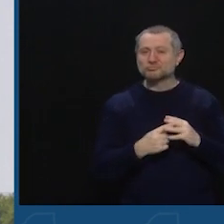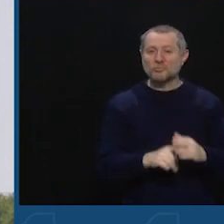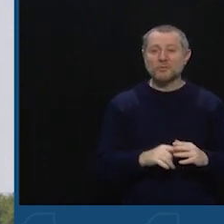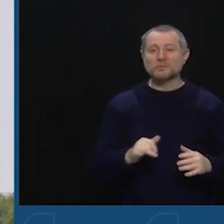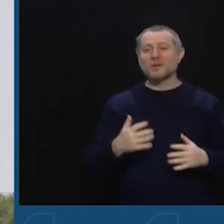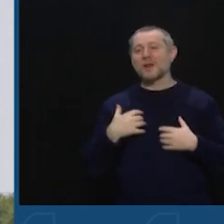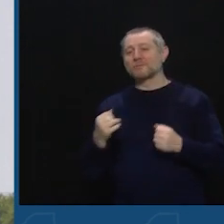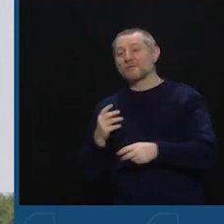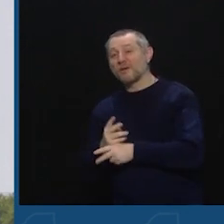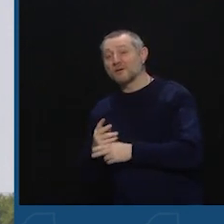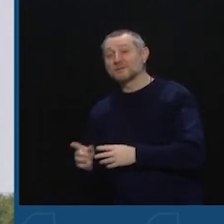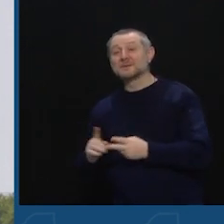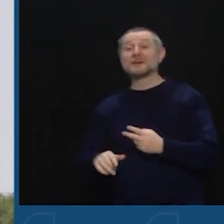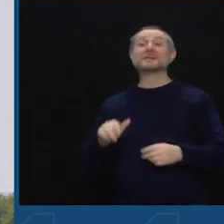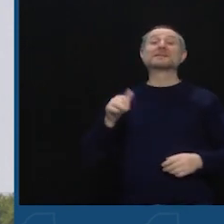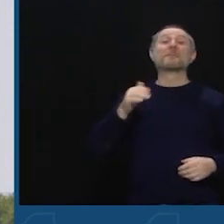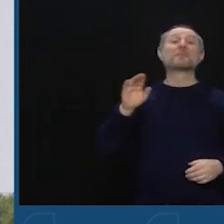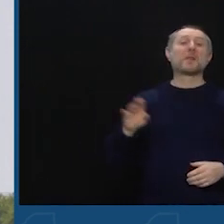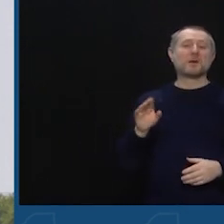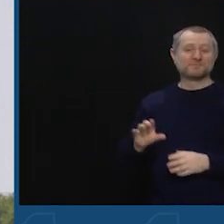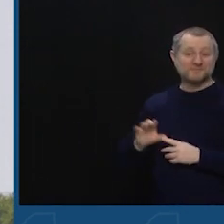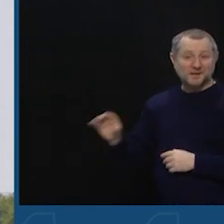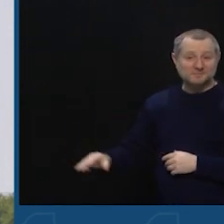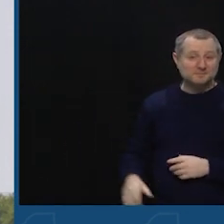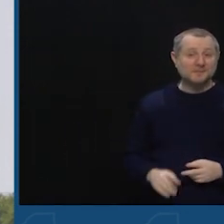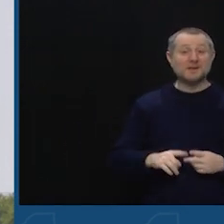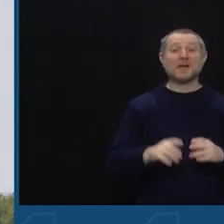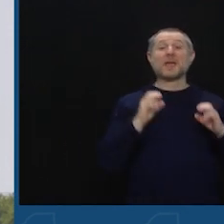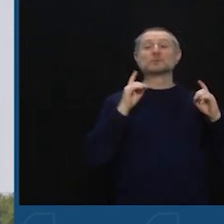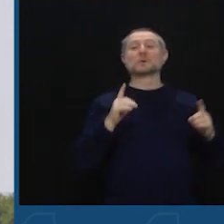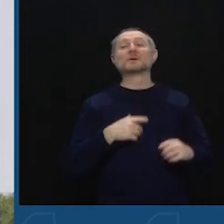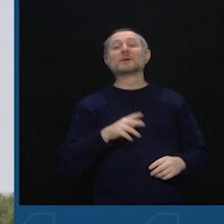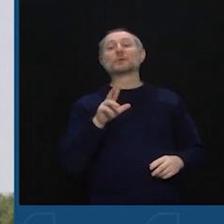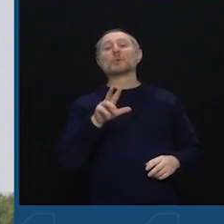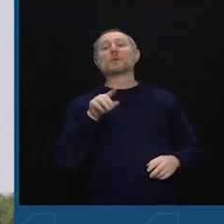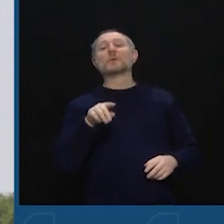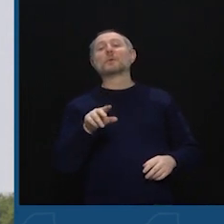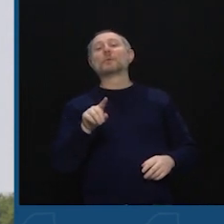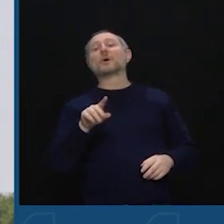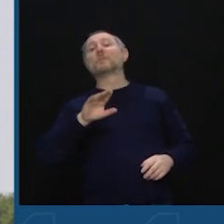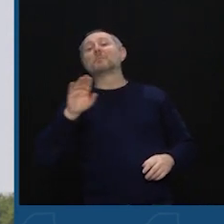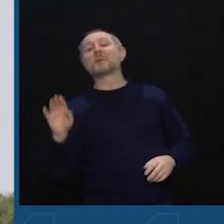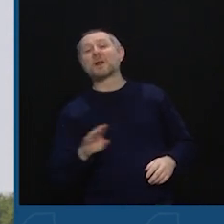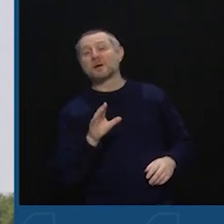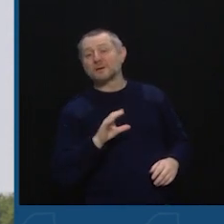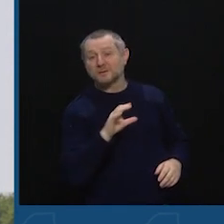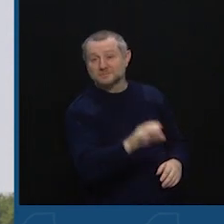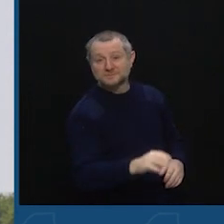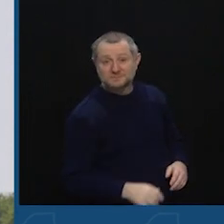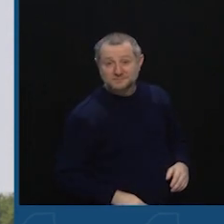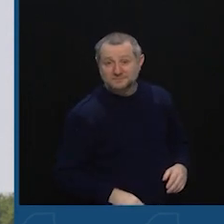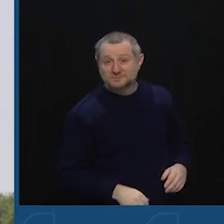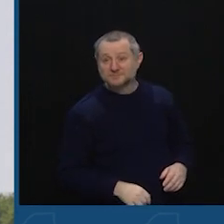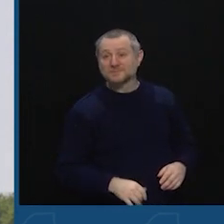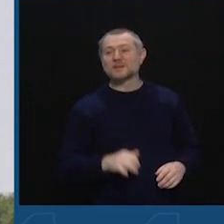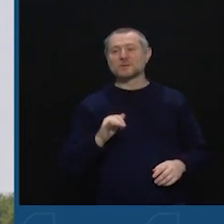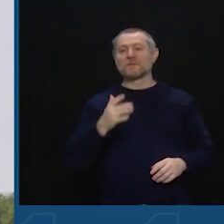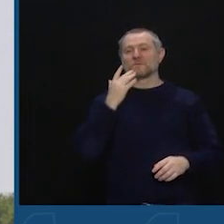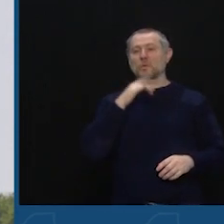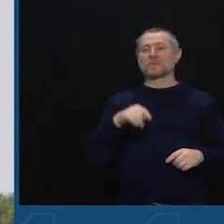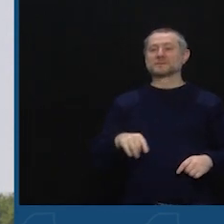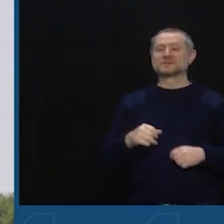billion, record investment in education, $31 billion. Fortunately, we have resources this year, but